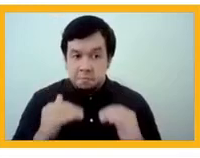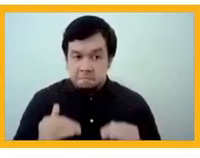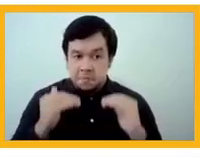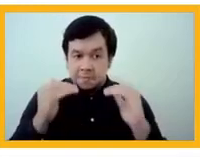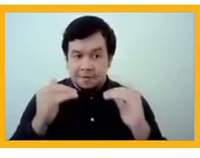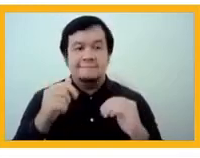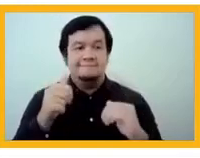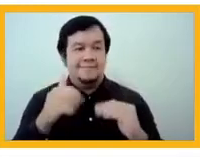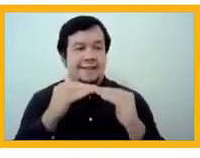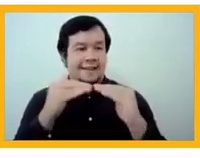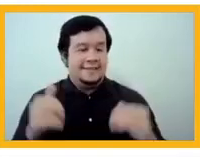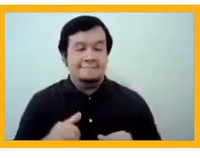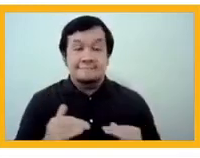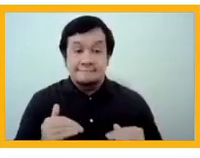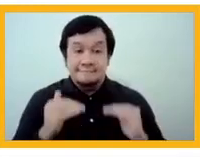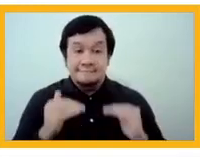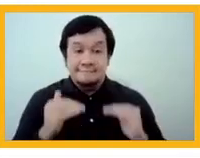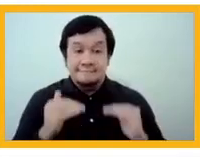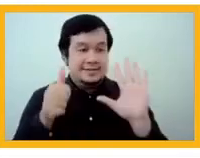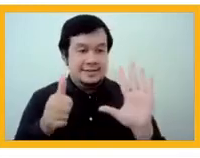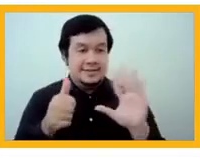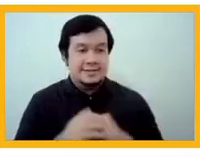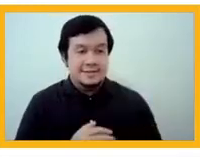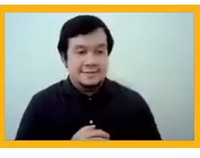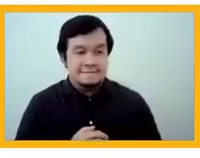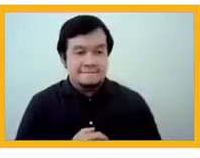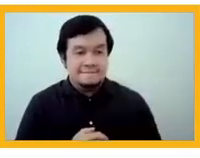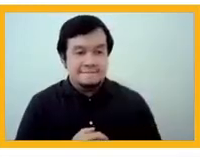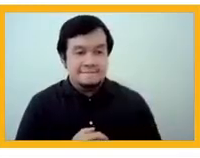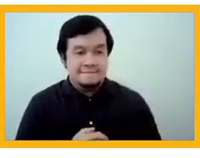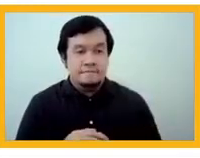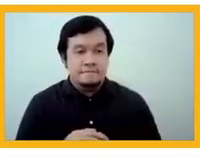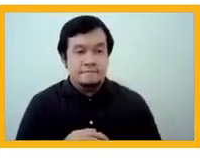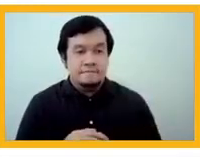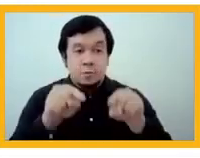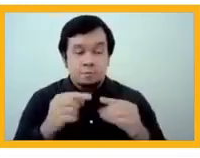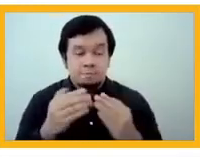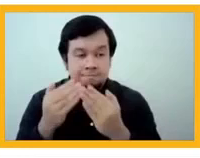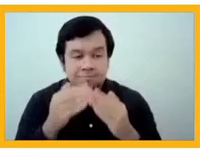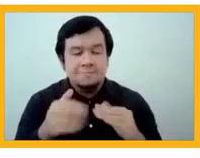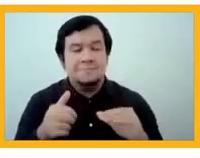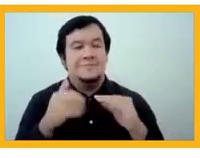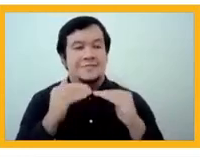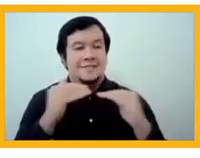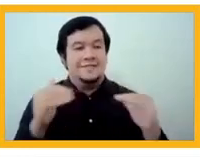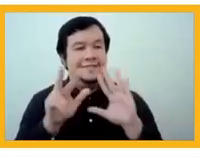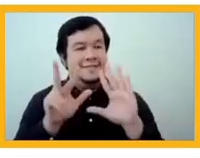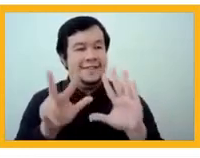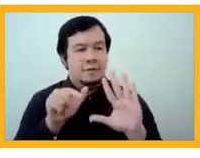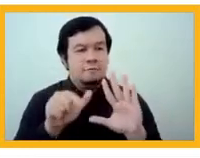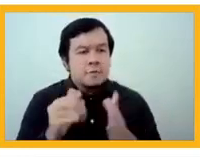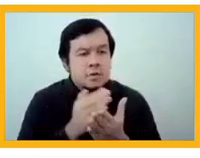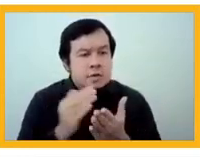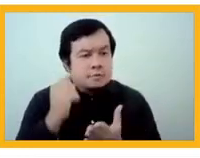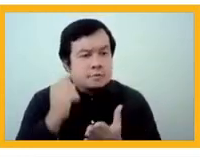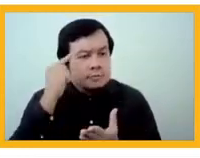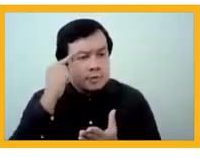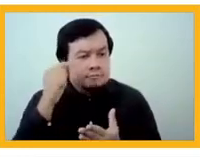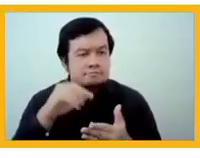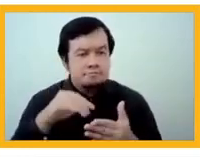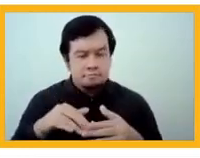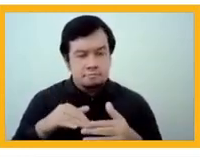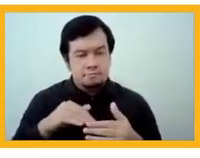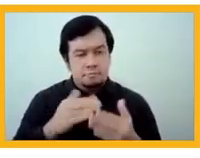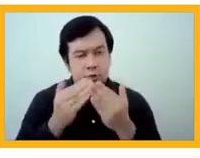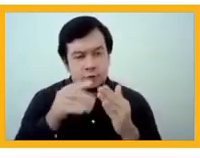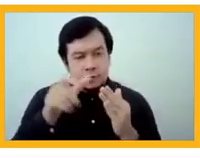grade 8, the green line, the average student in grade 8 is below a fourth grade level. And at the end of the program has now come to almost gained a